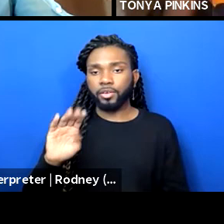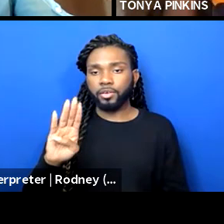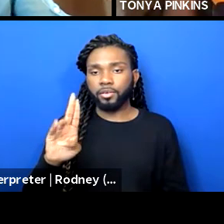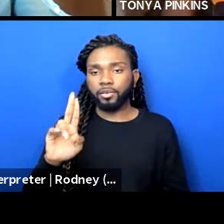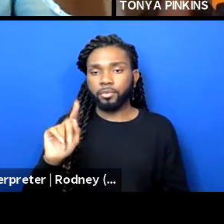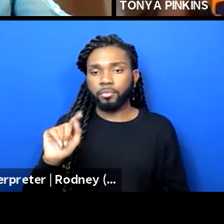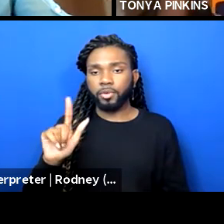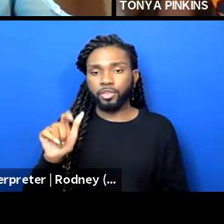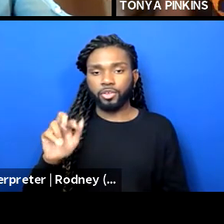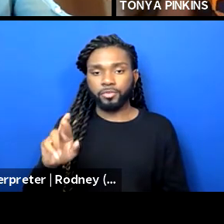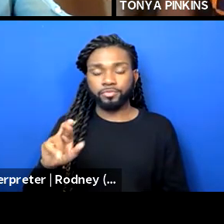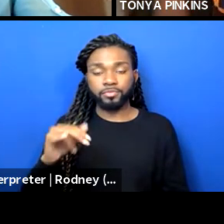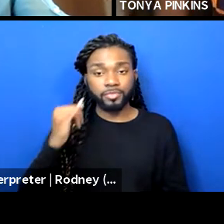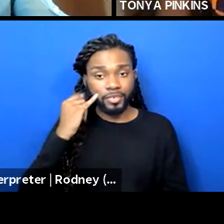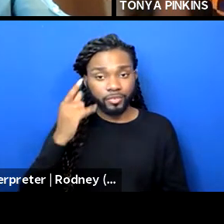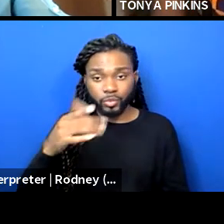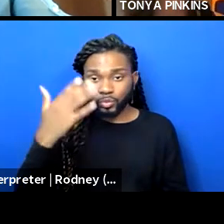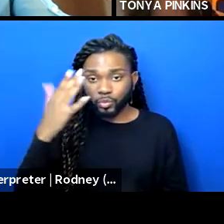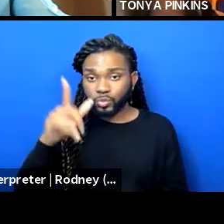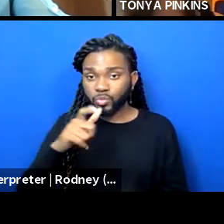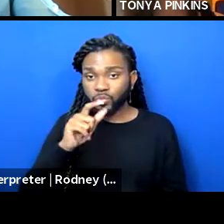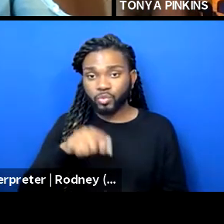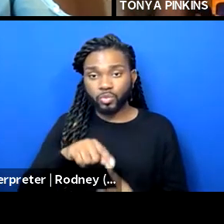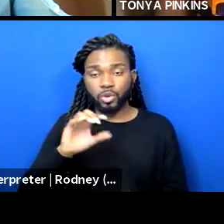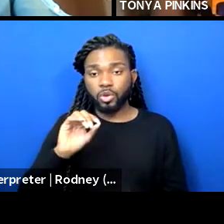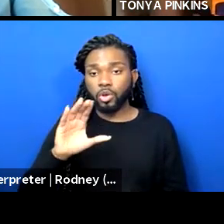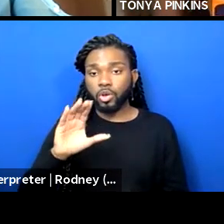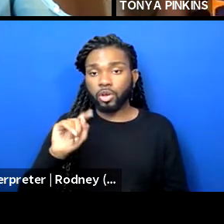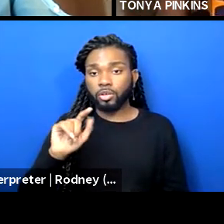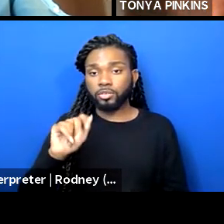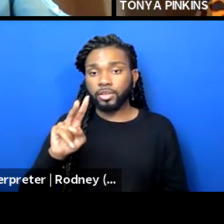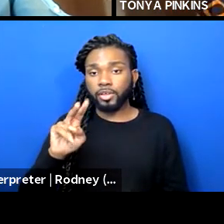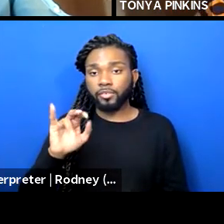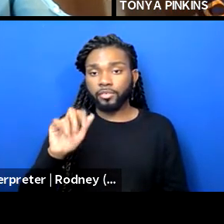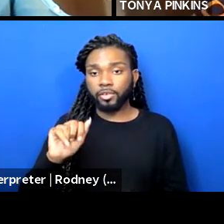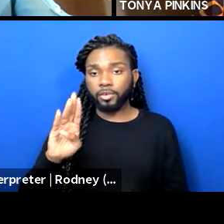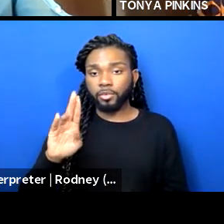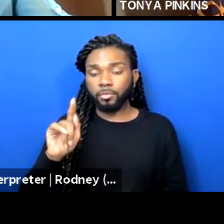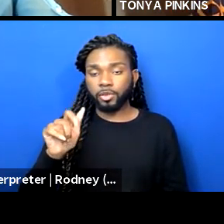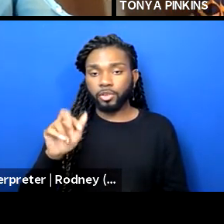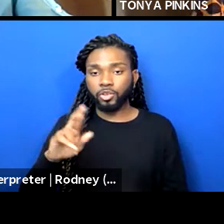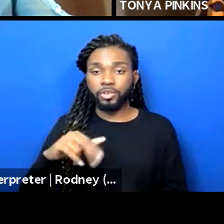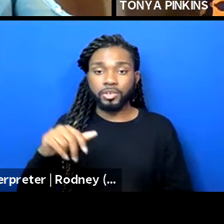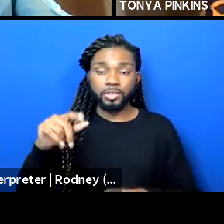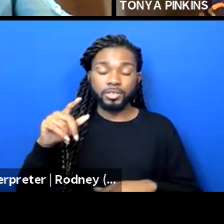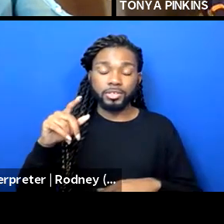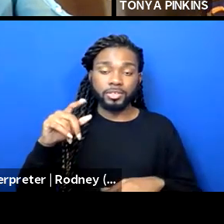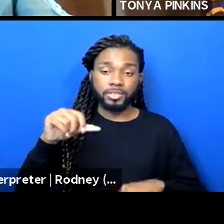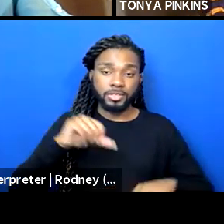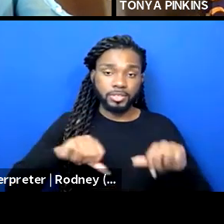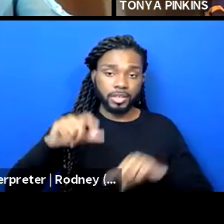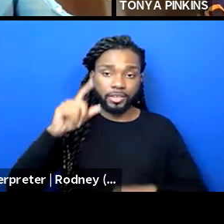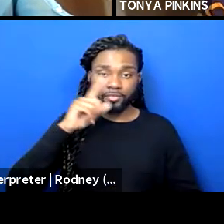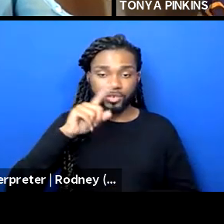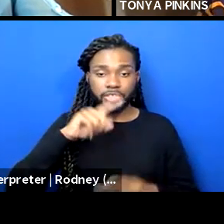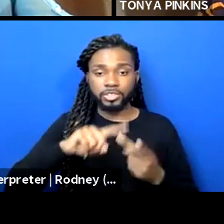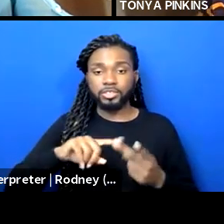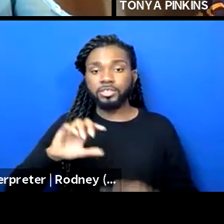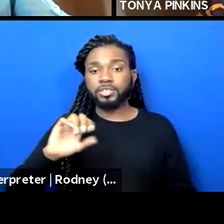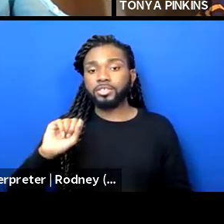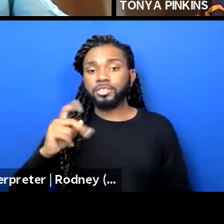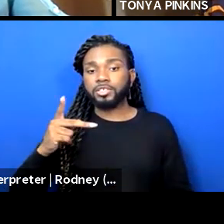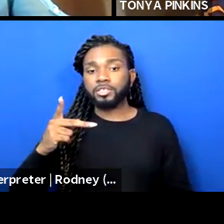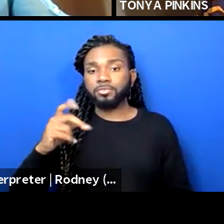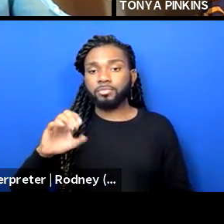If you don't know Octavia Butler, science fiction, speculative fiction, writer.